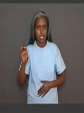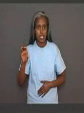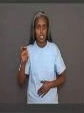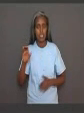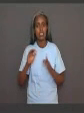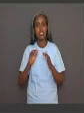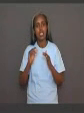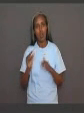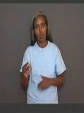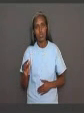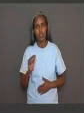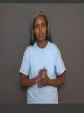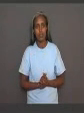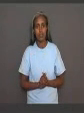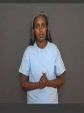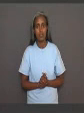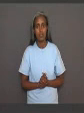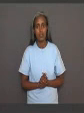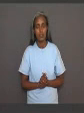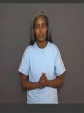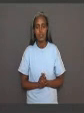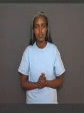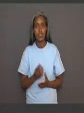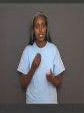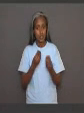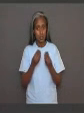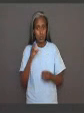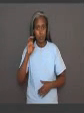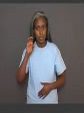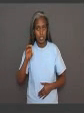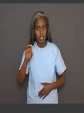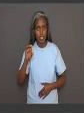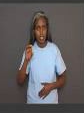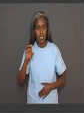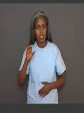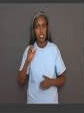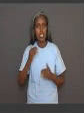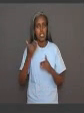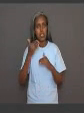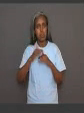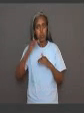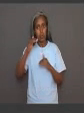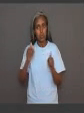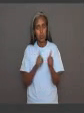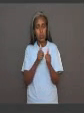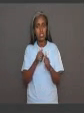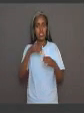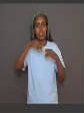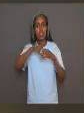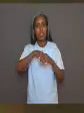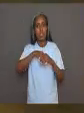the lowest. Thus, shop C has the most consistent income.